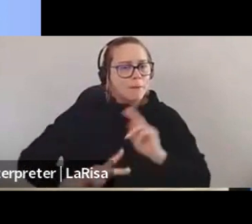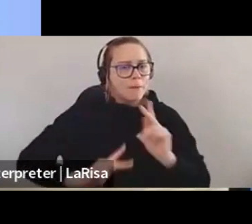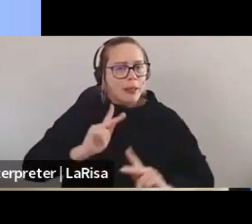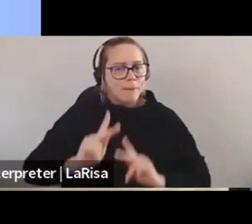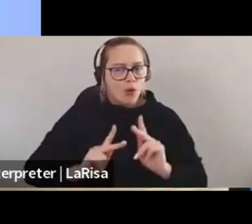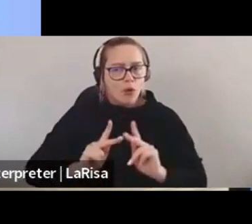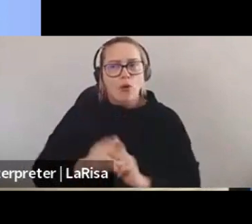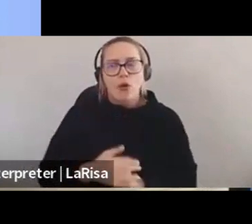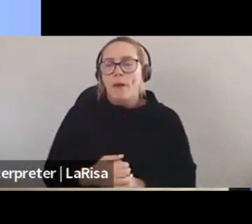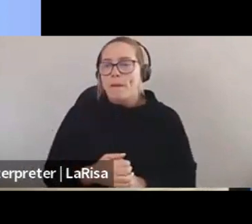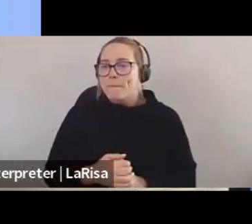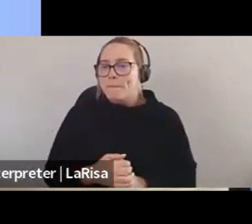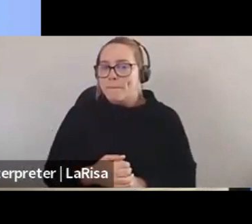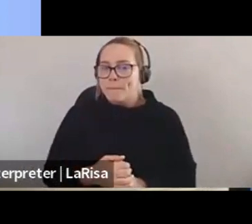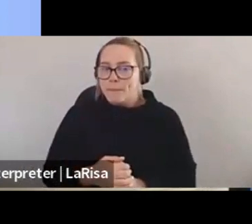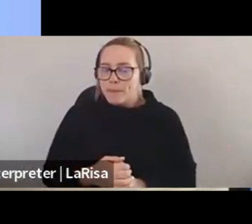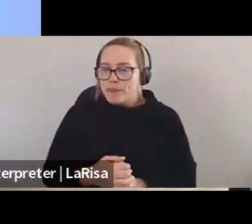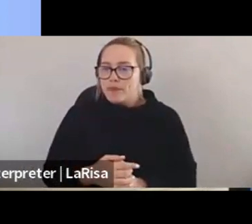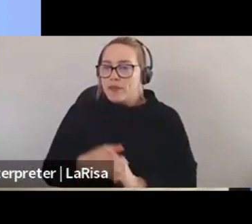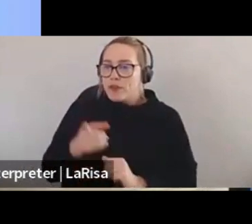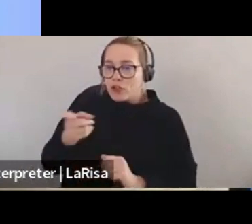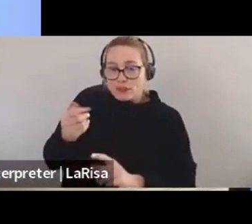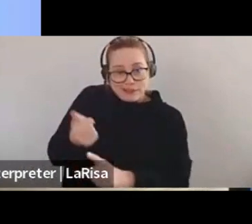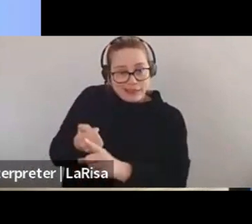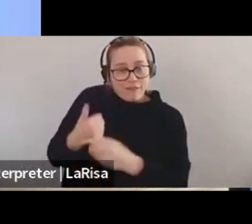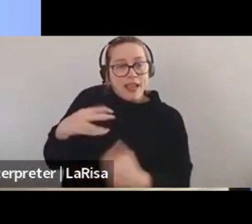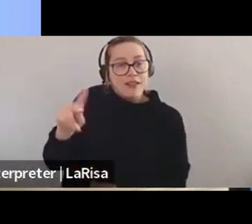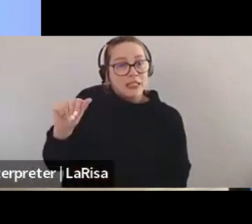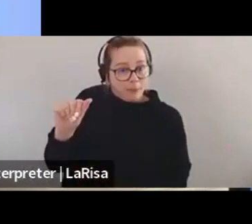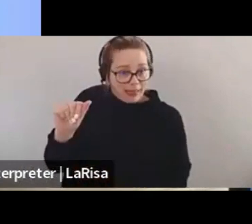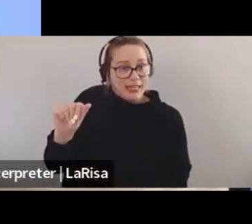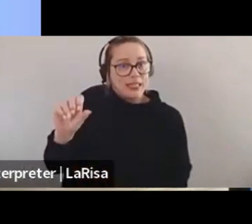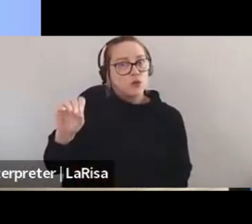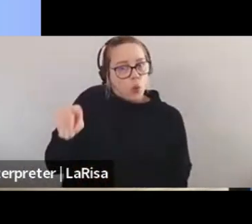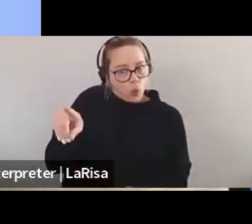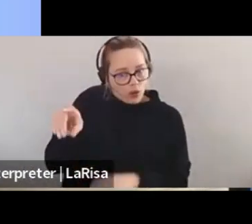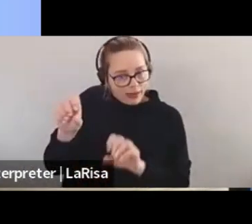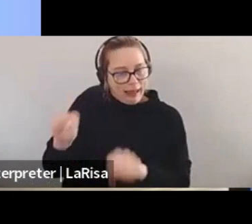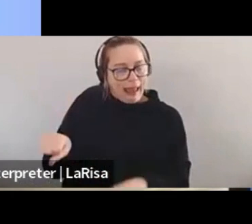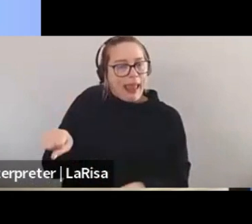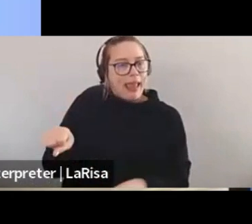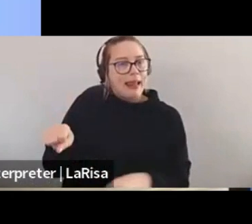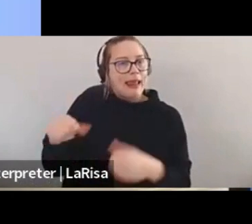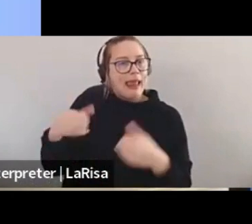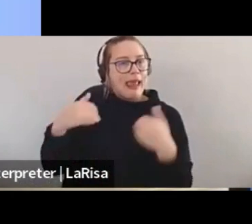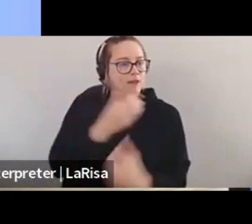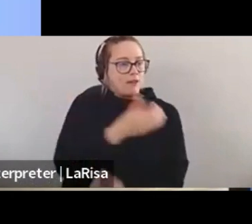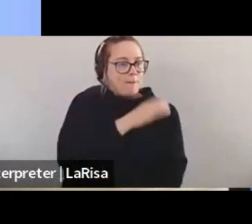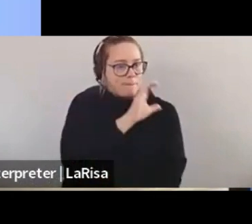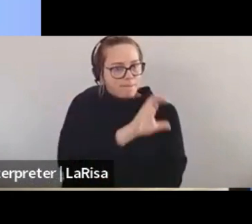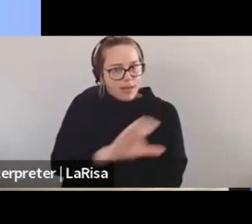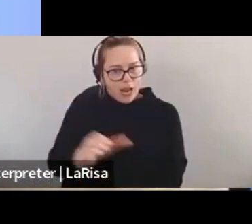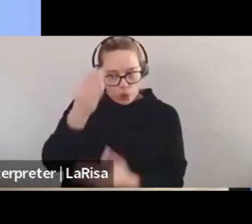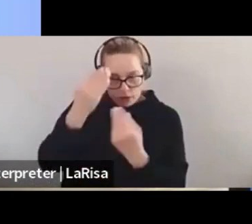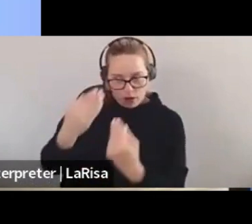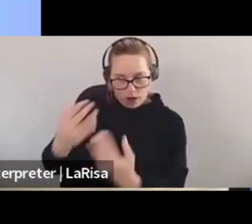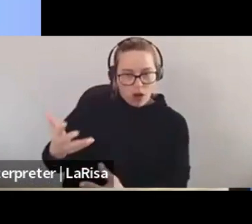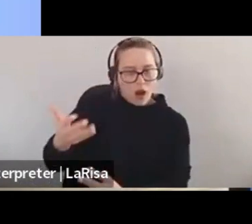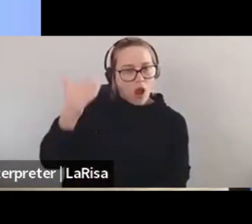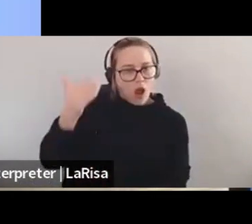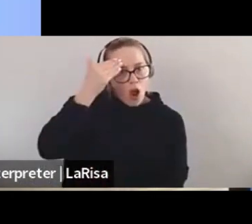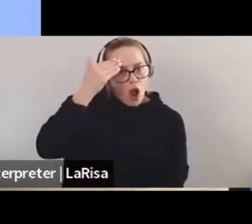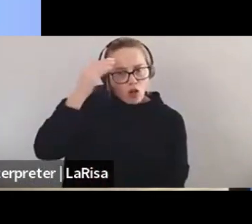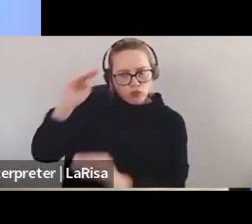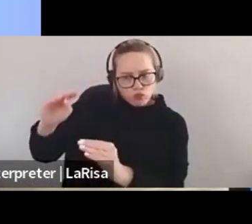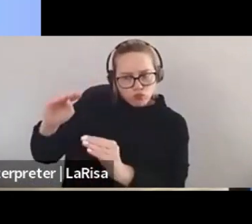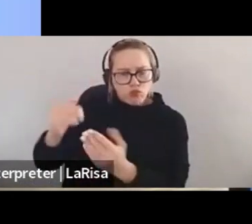of individuals. She has a deep desire to assist people with disabilities in particular, be able to gain the